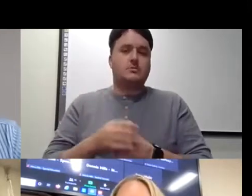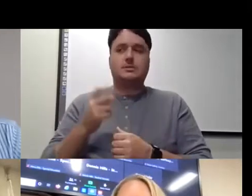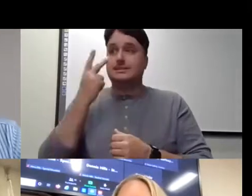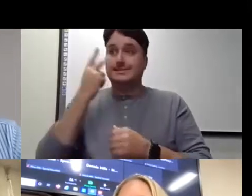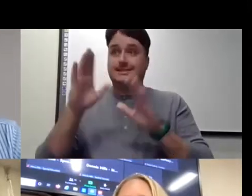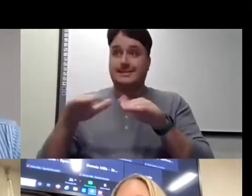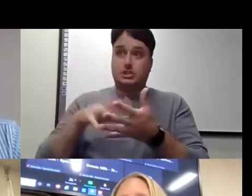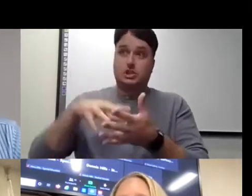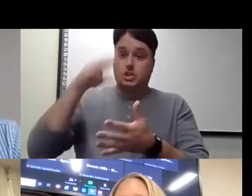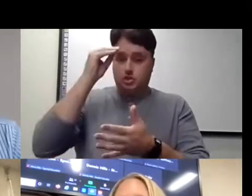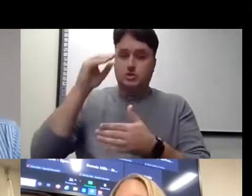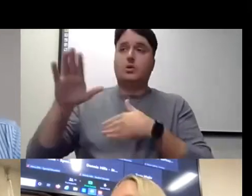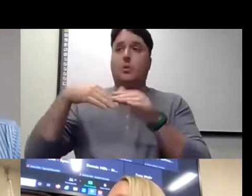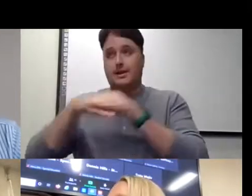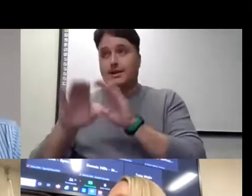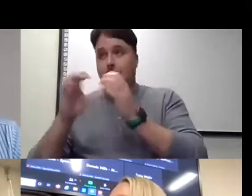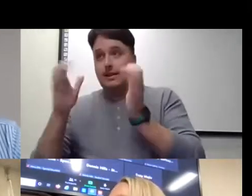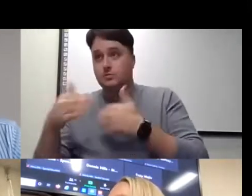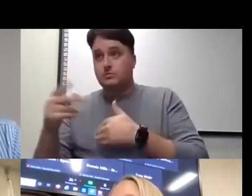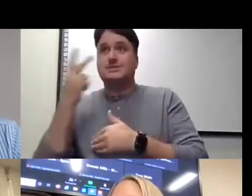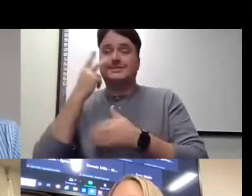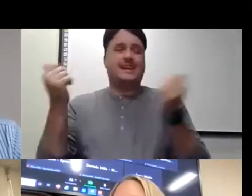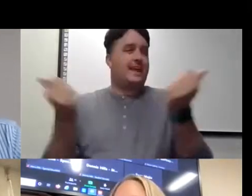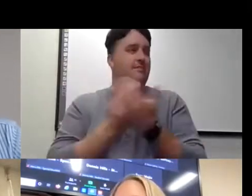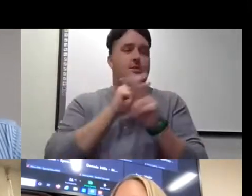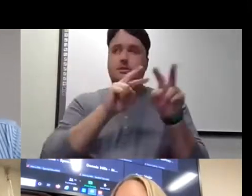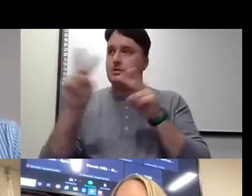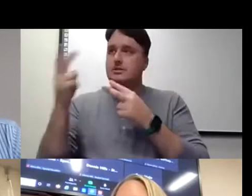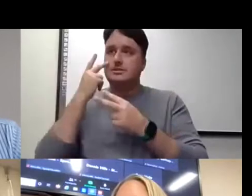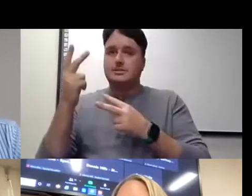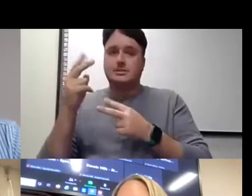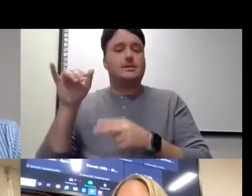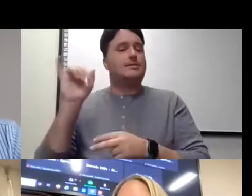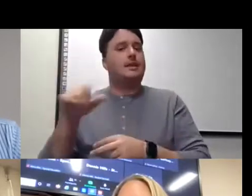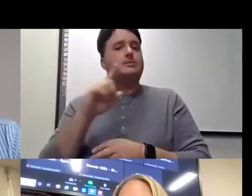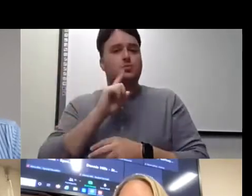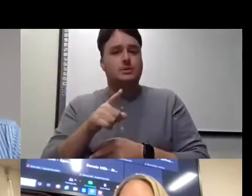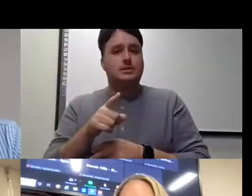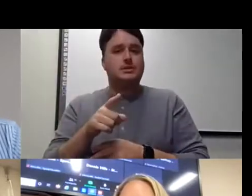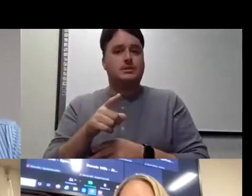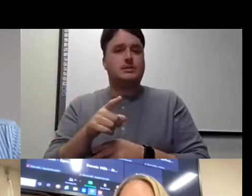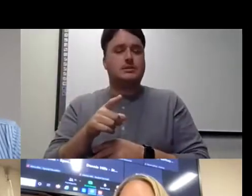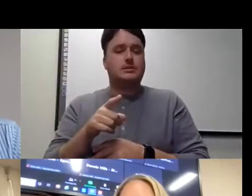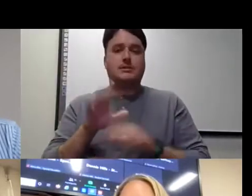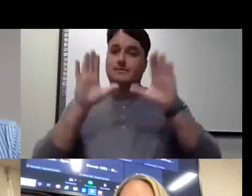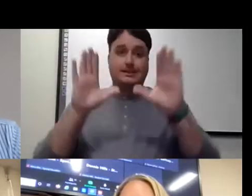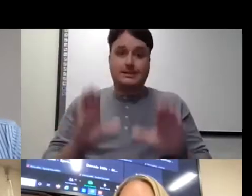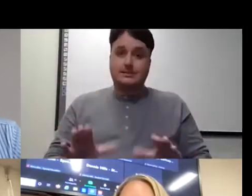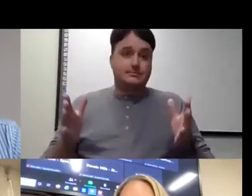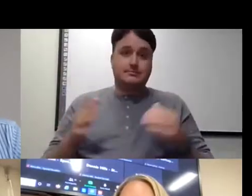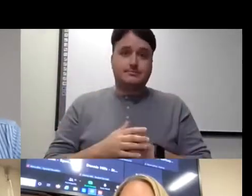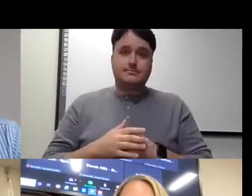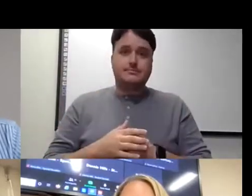kids learn, walking into the classrooms, seeing everything is really it's fantastic. And